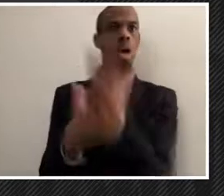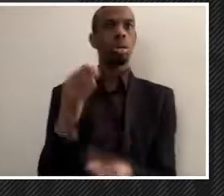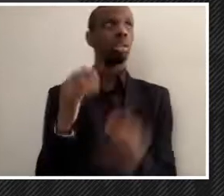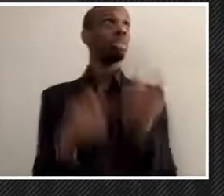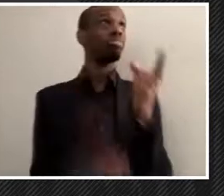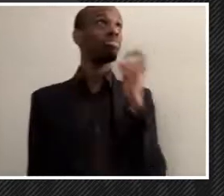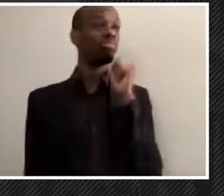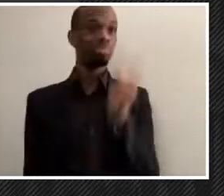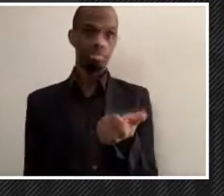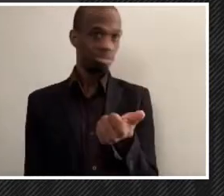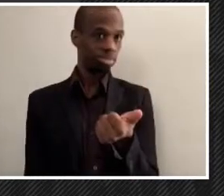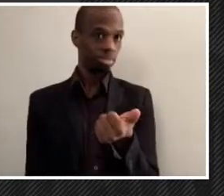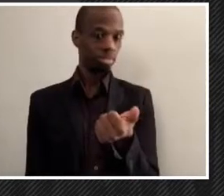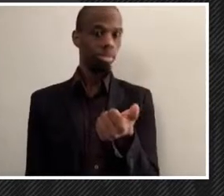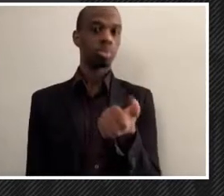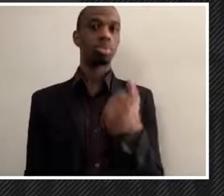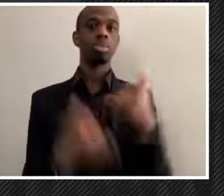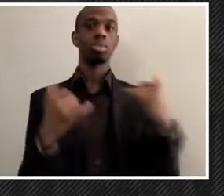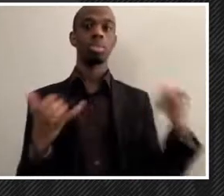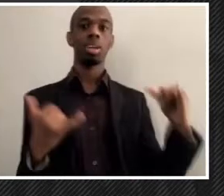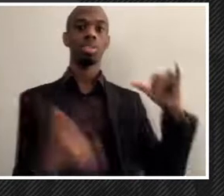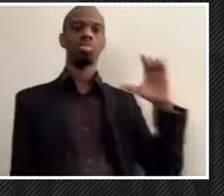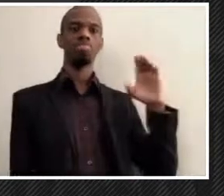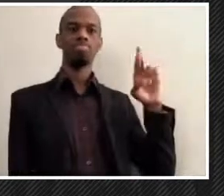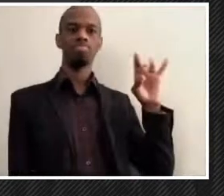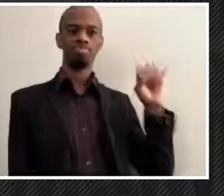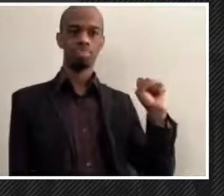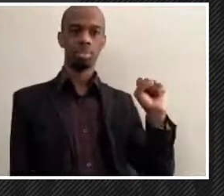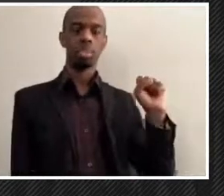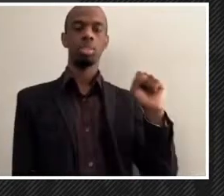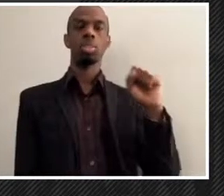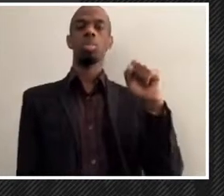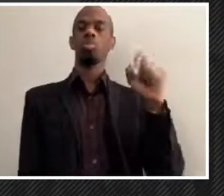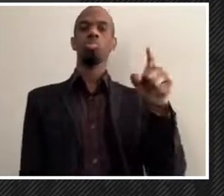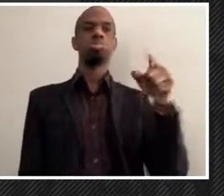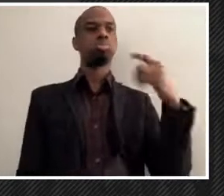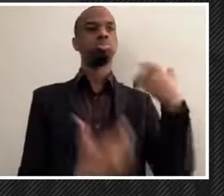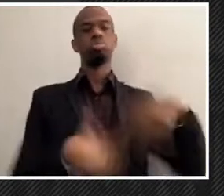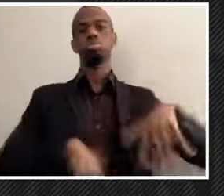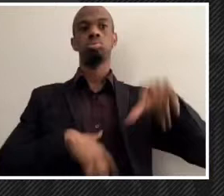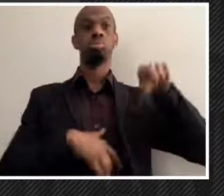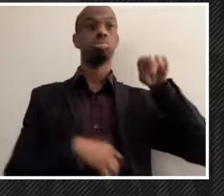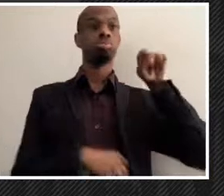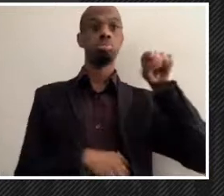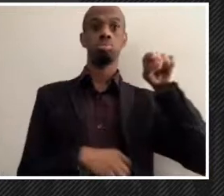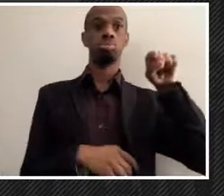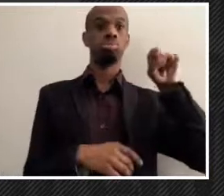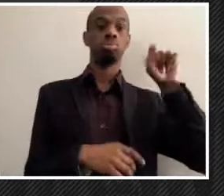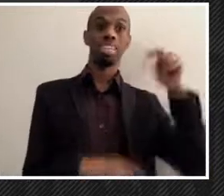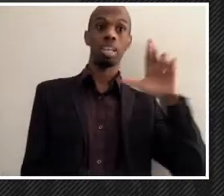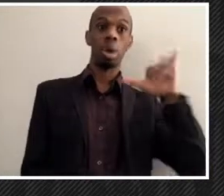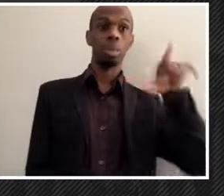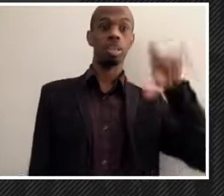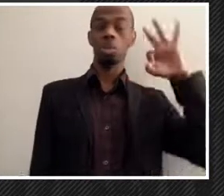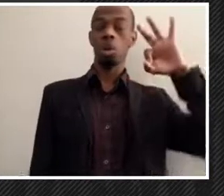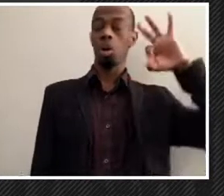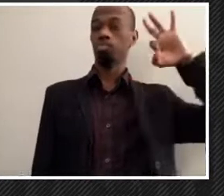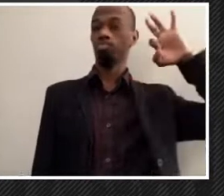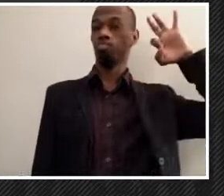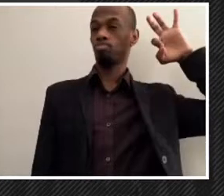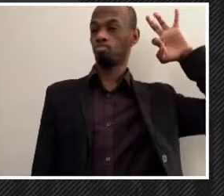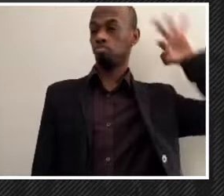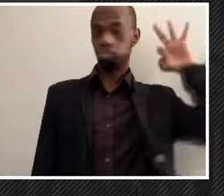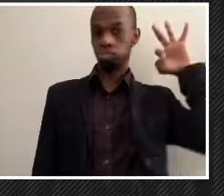You're preaching, brother. You're preaching about the life experiences that you've gone through, that others have gone